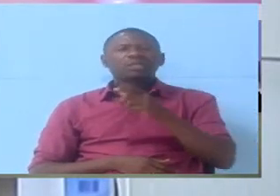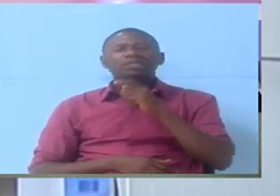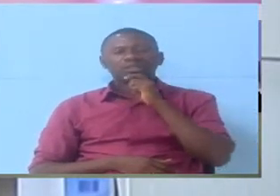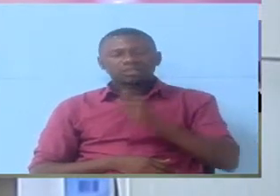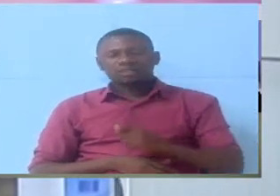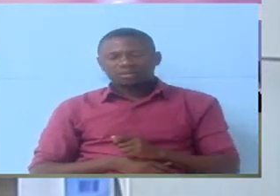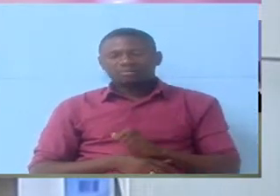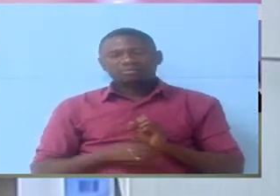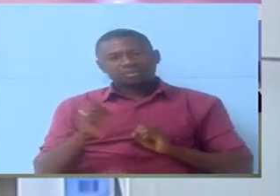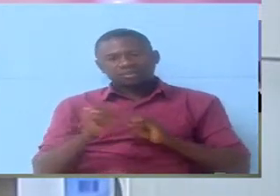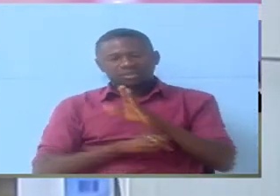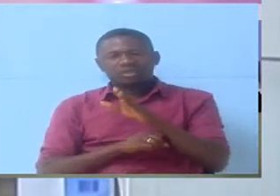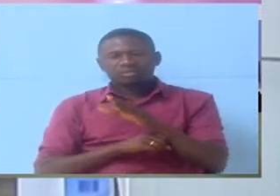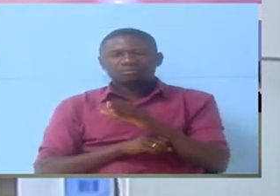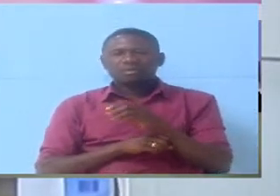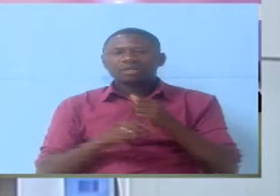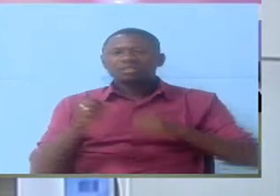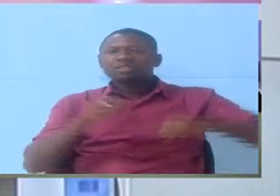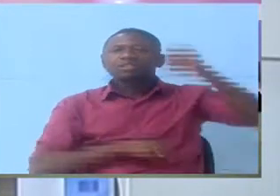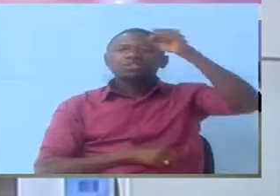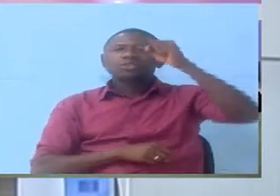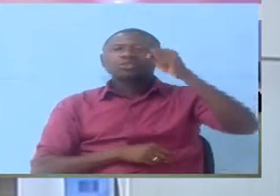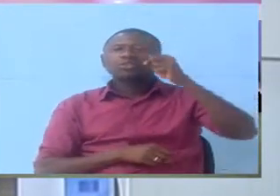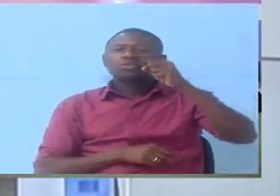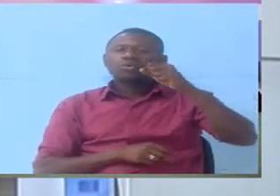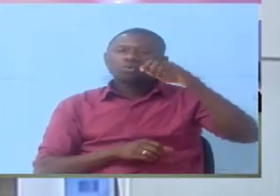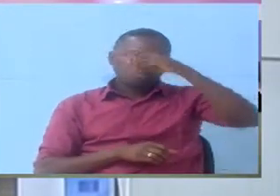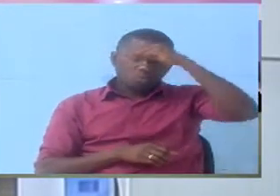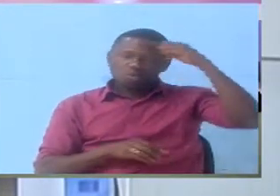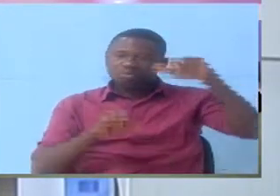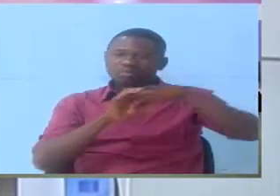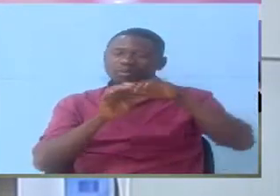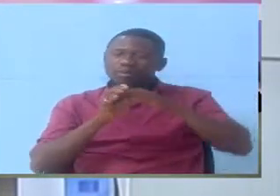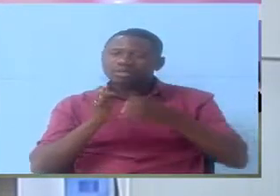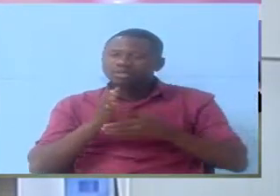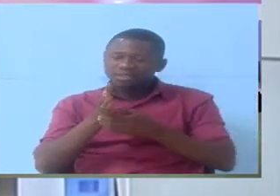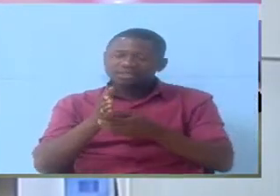my commander, senior commanders,